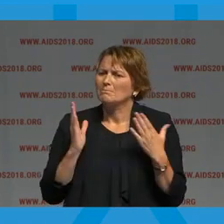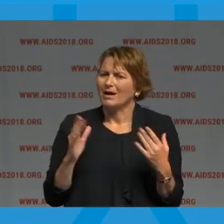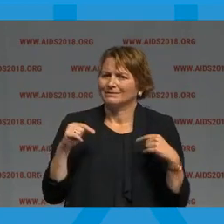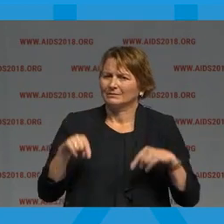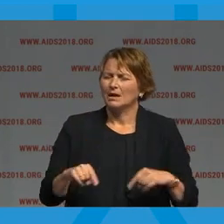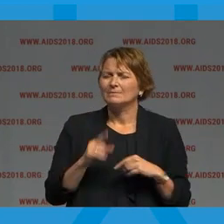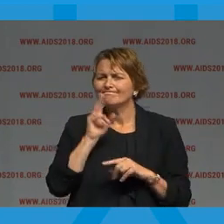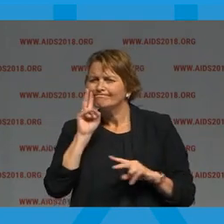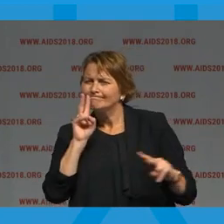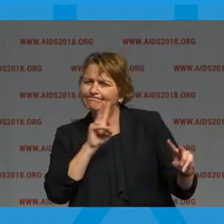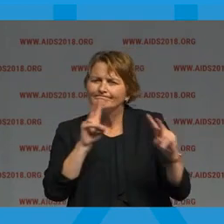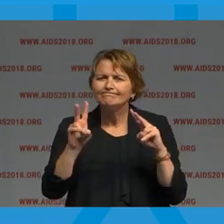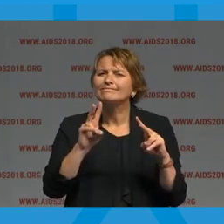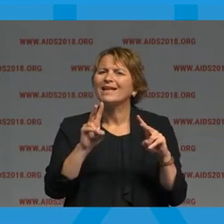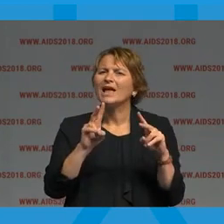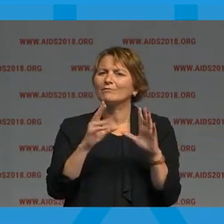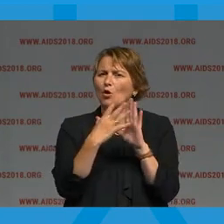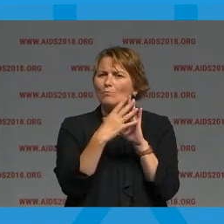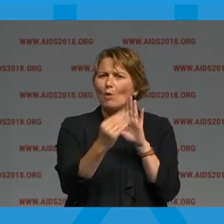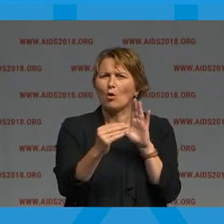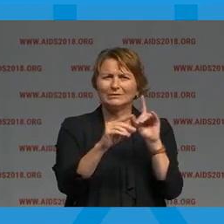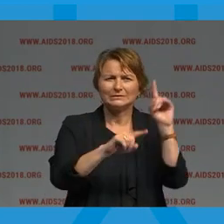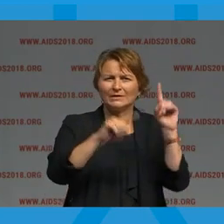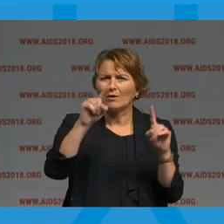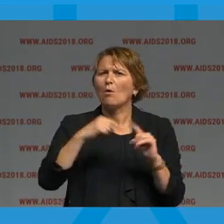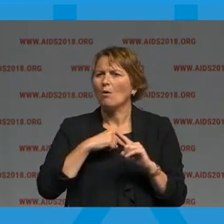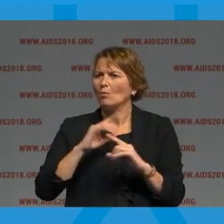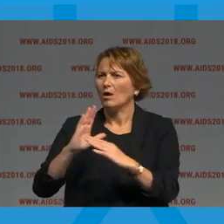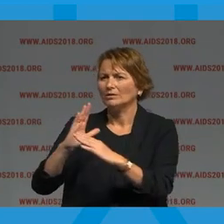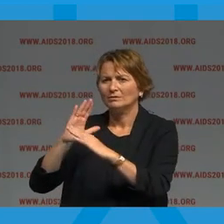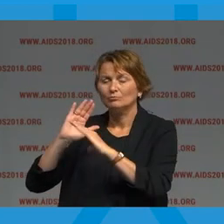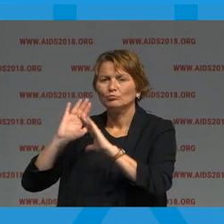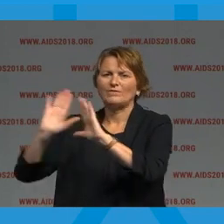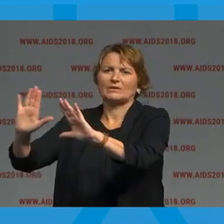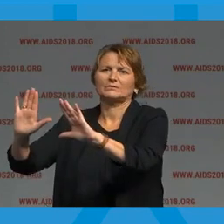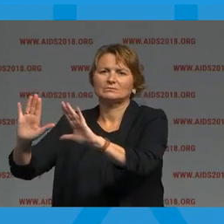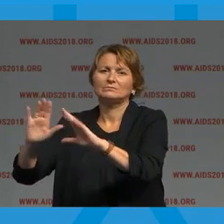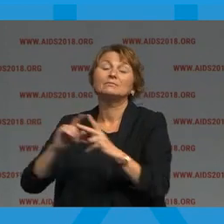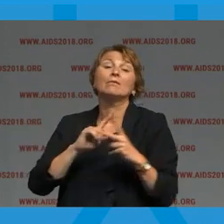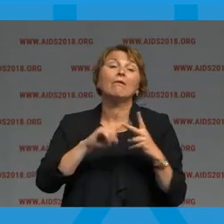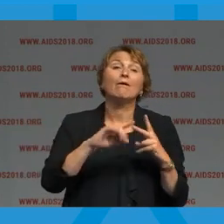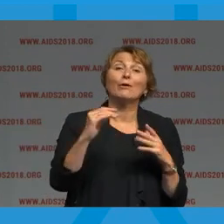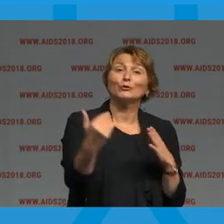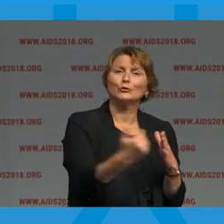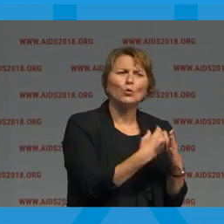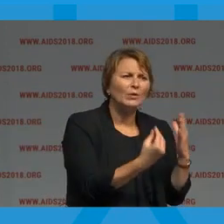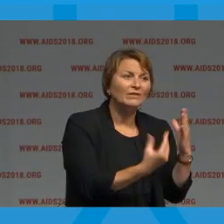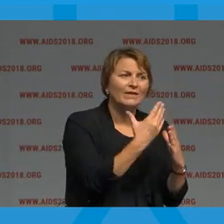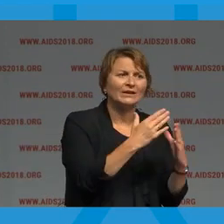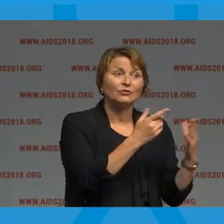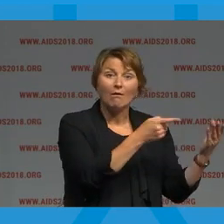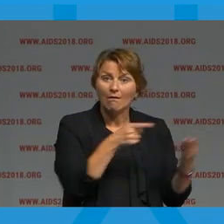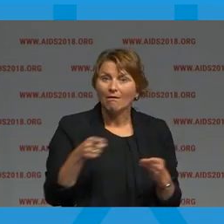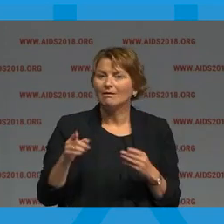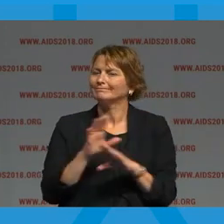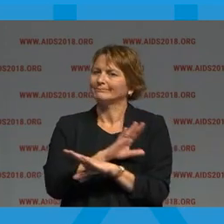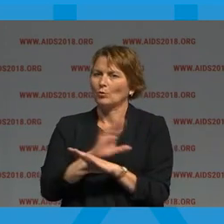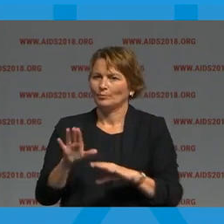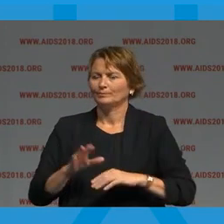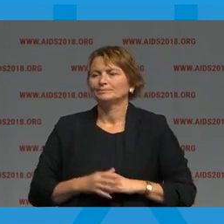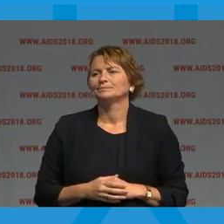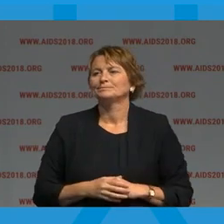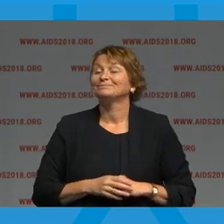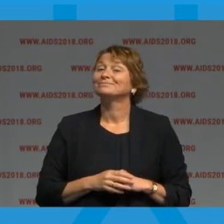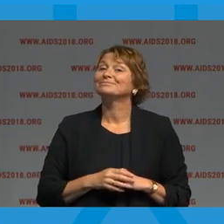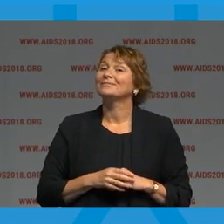into differentiated models of prevention to reduce new infections.